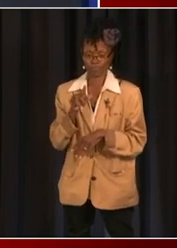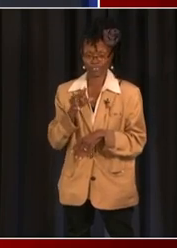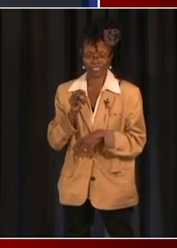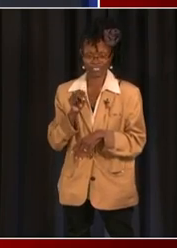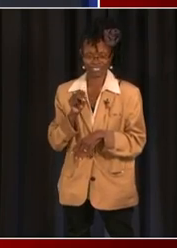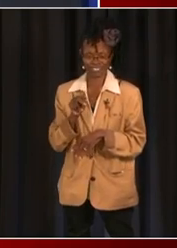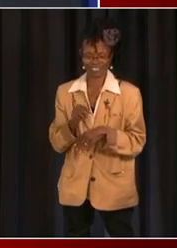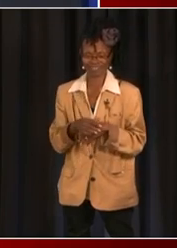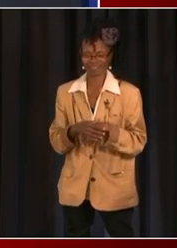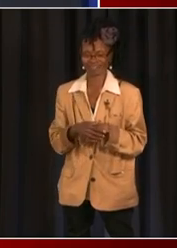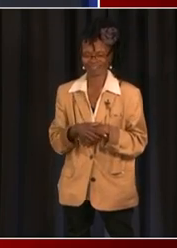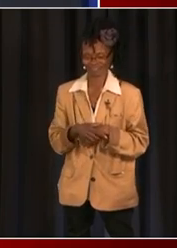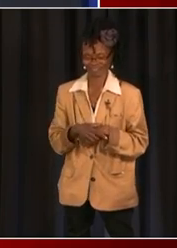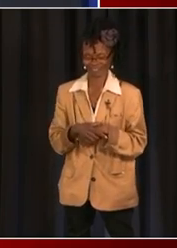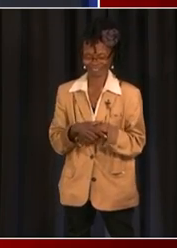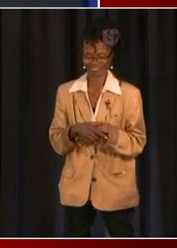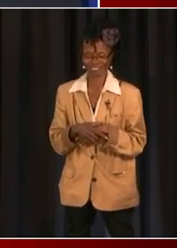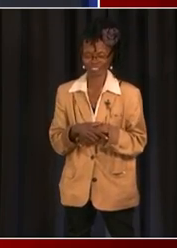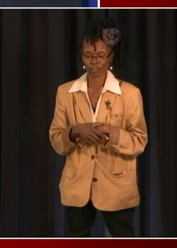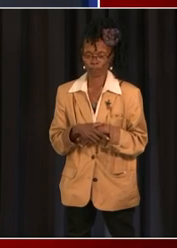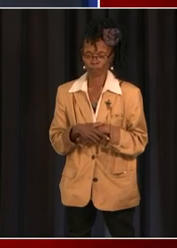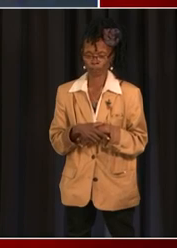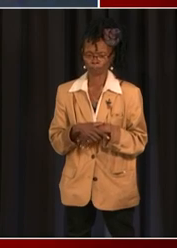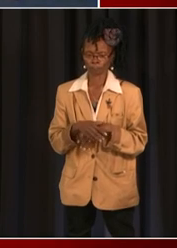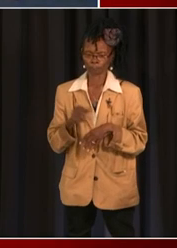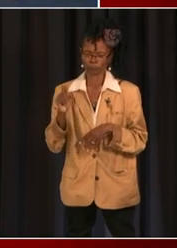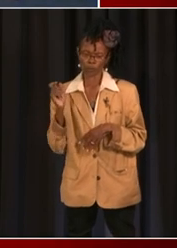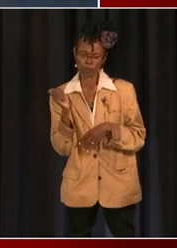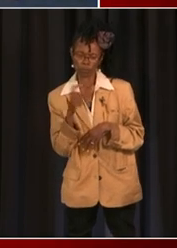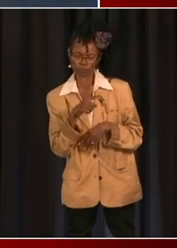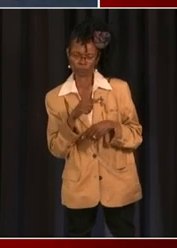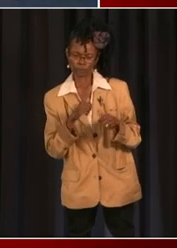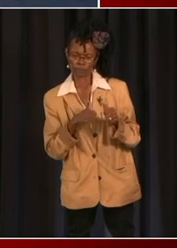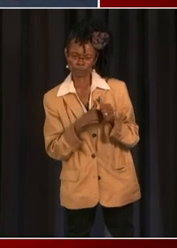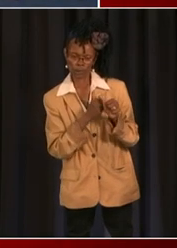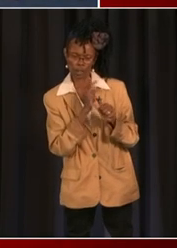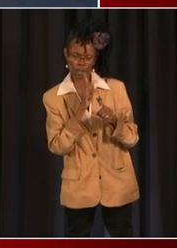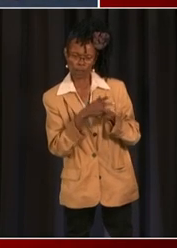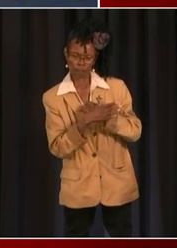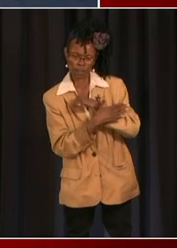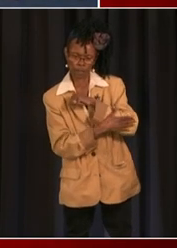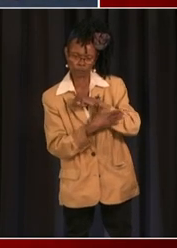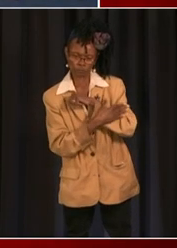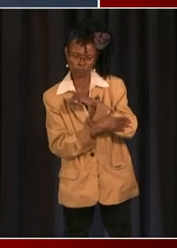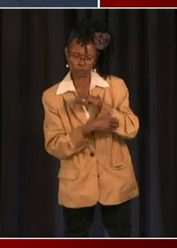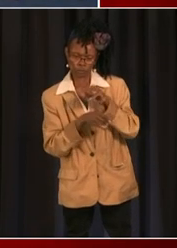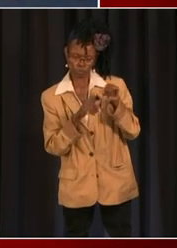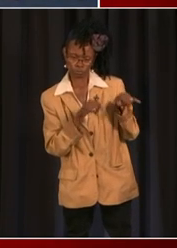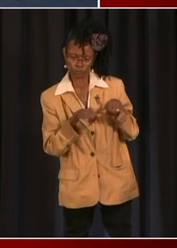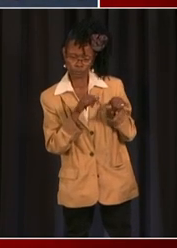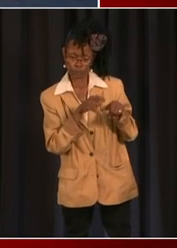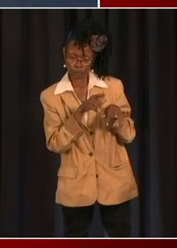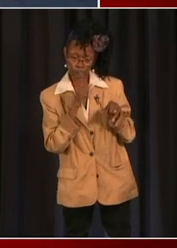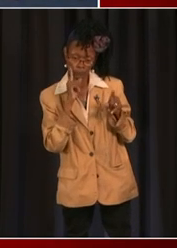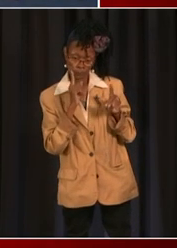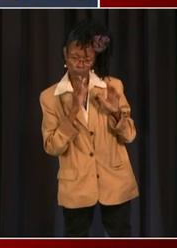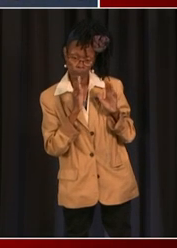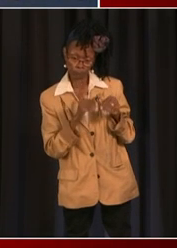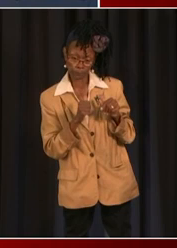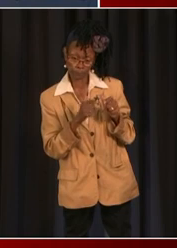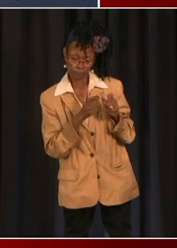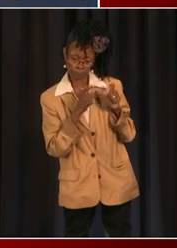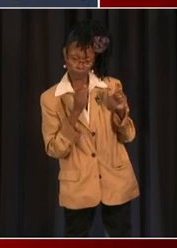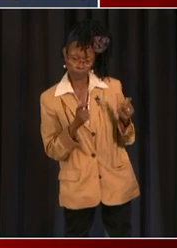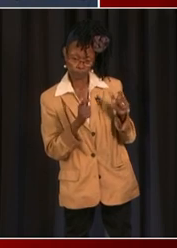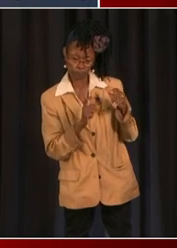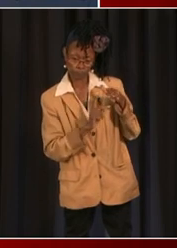Yes. Yeah, following nationwide trends, is DCPS or the charters, are you guys expecting a bigger kindergarten class